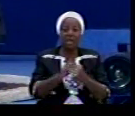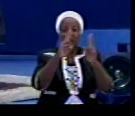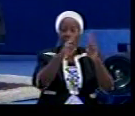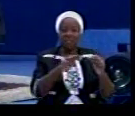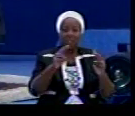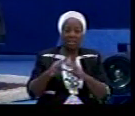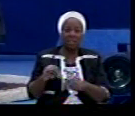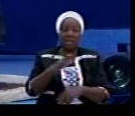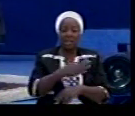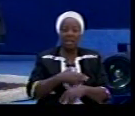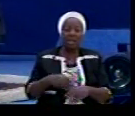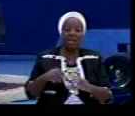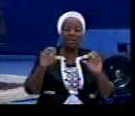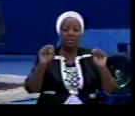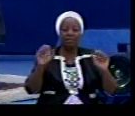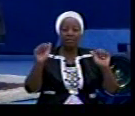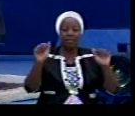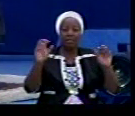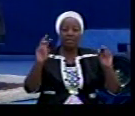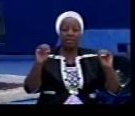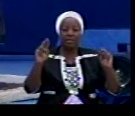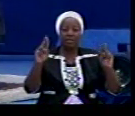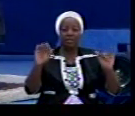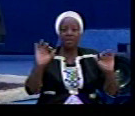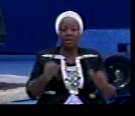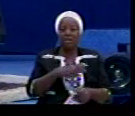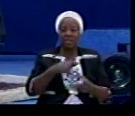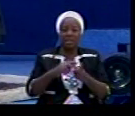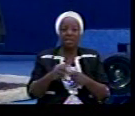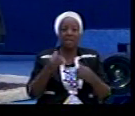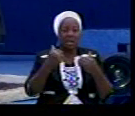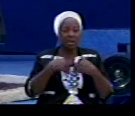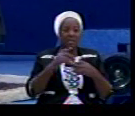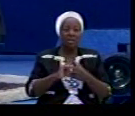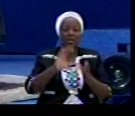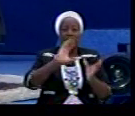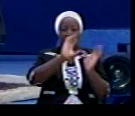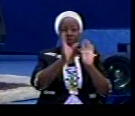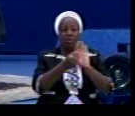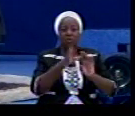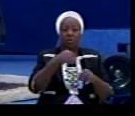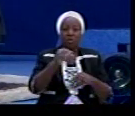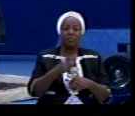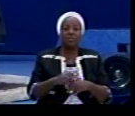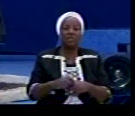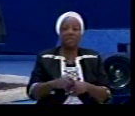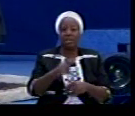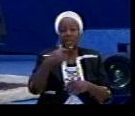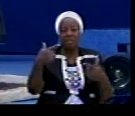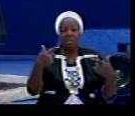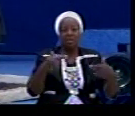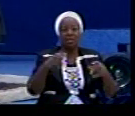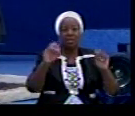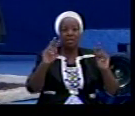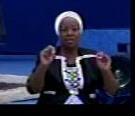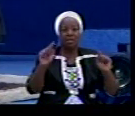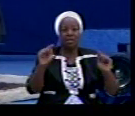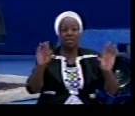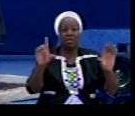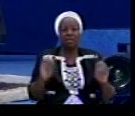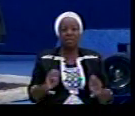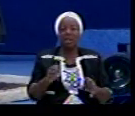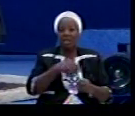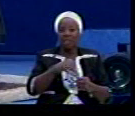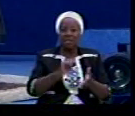Samaria, declaring the conversion of the Gentiles, and they caused great